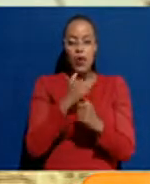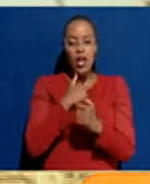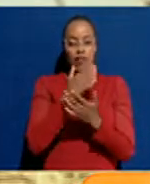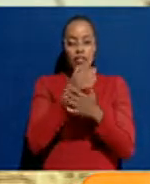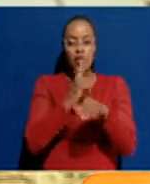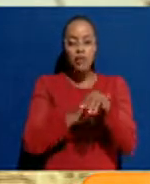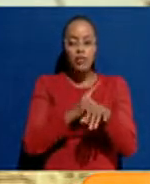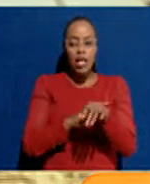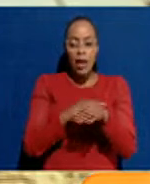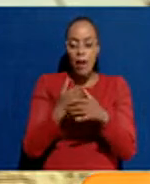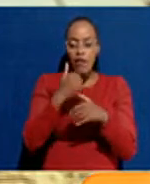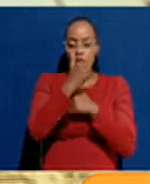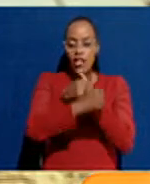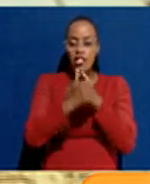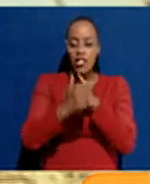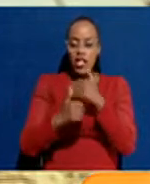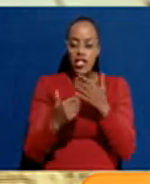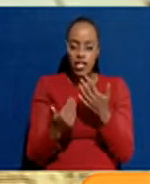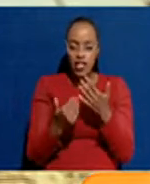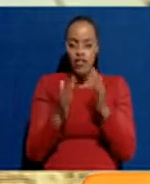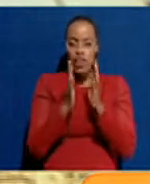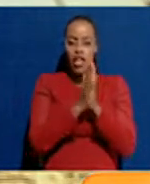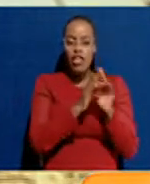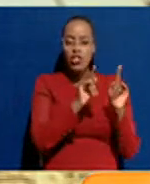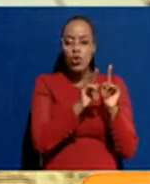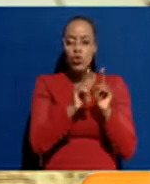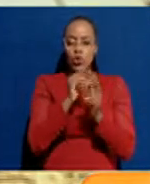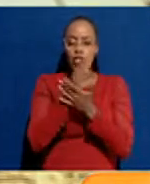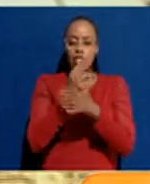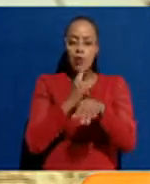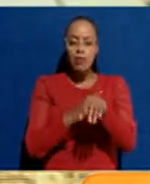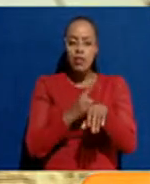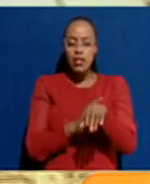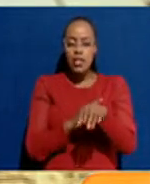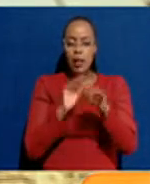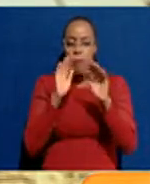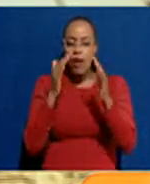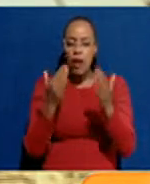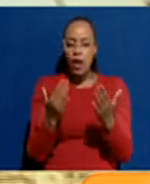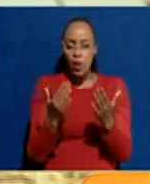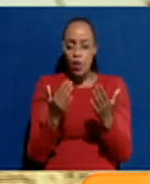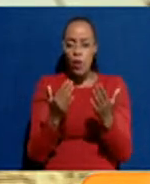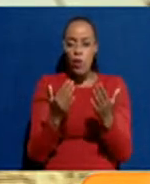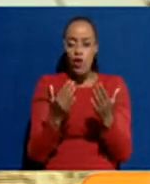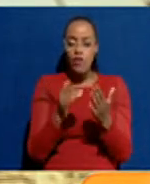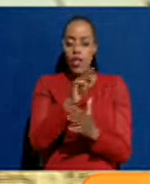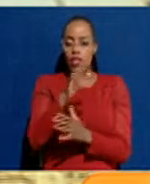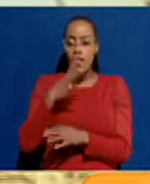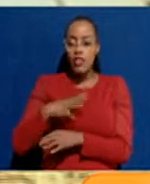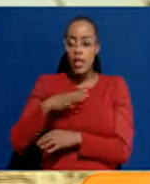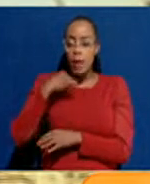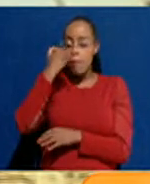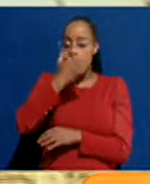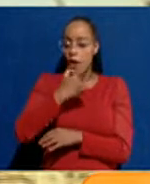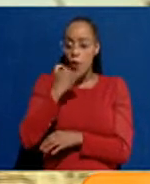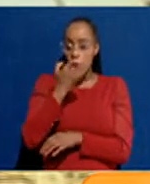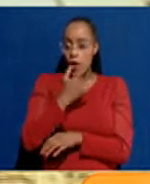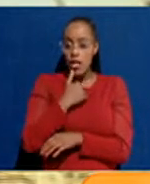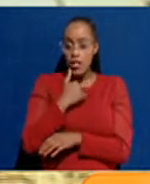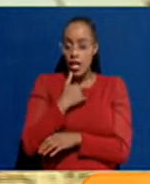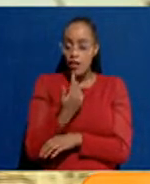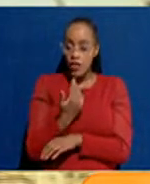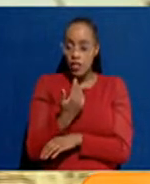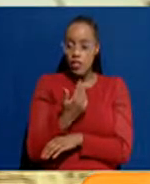of injuries, cases of even at times electrocution, by virtue of those who are not really qualified, right.